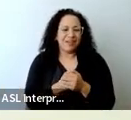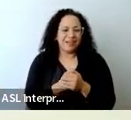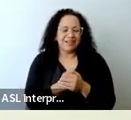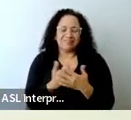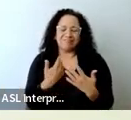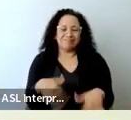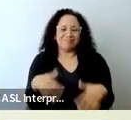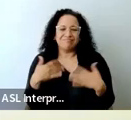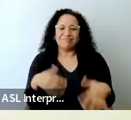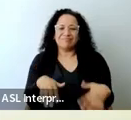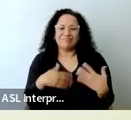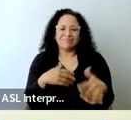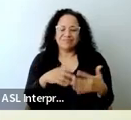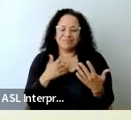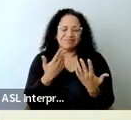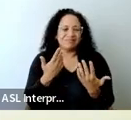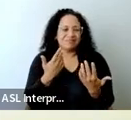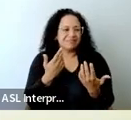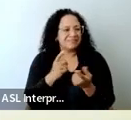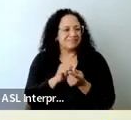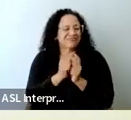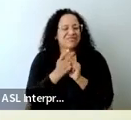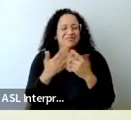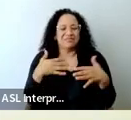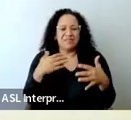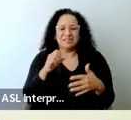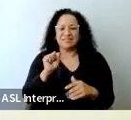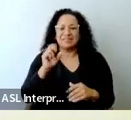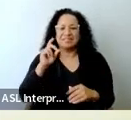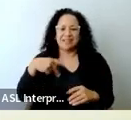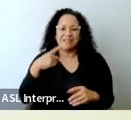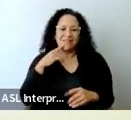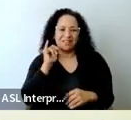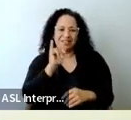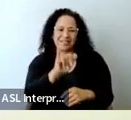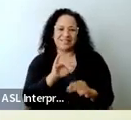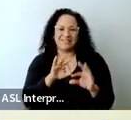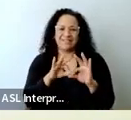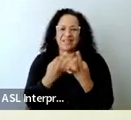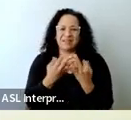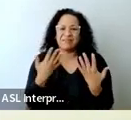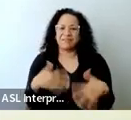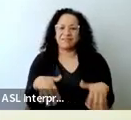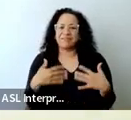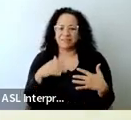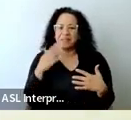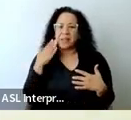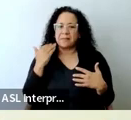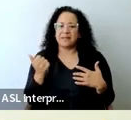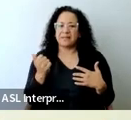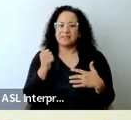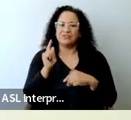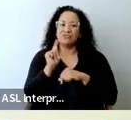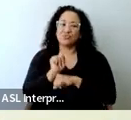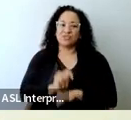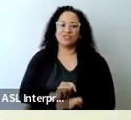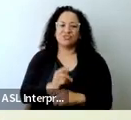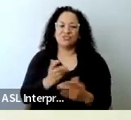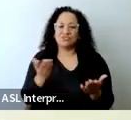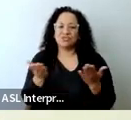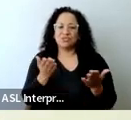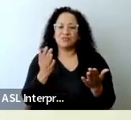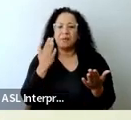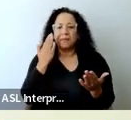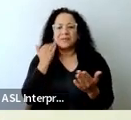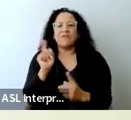just really been transformative, self-determination has for this family, because traditional services, because